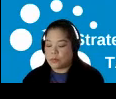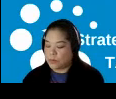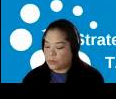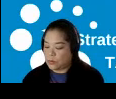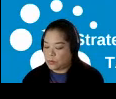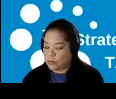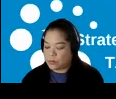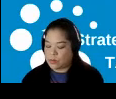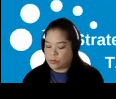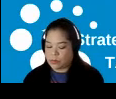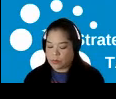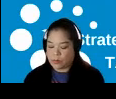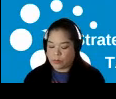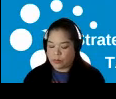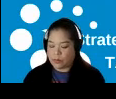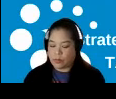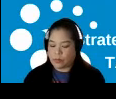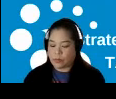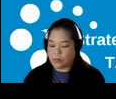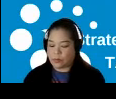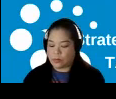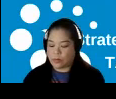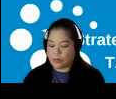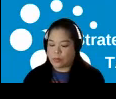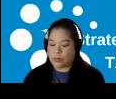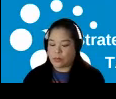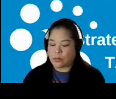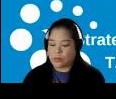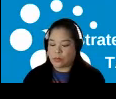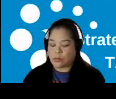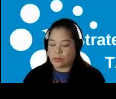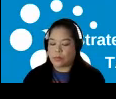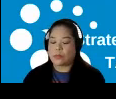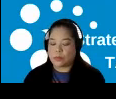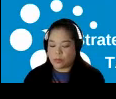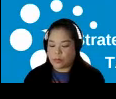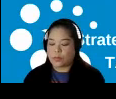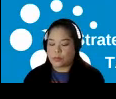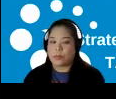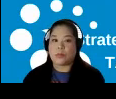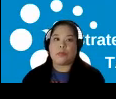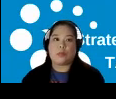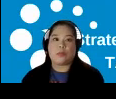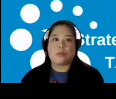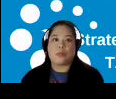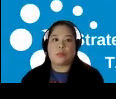this next grant funding, that list is going to exponentially grow, I would imagine.